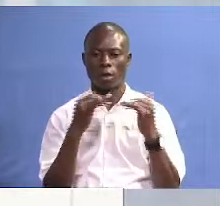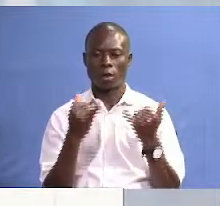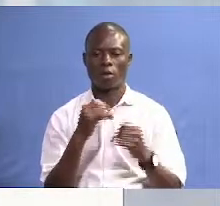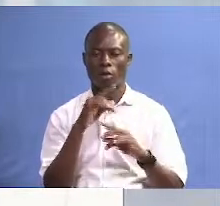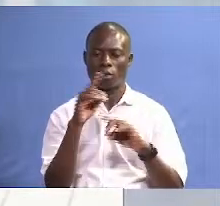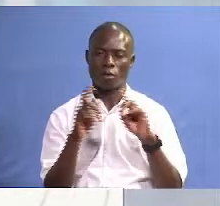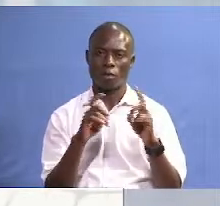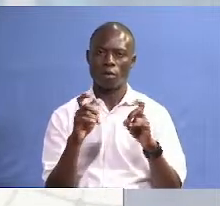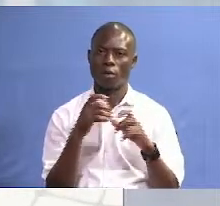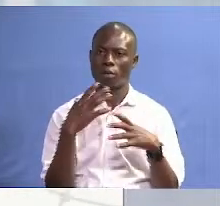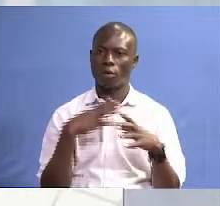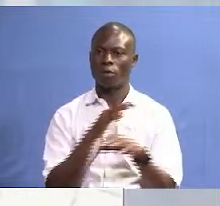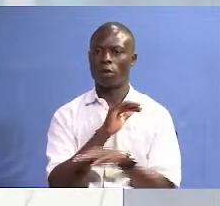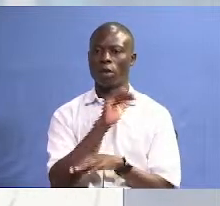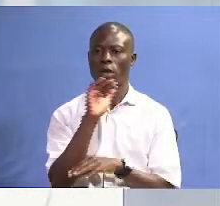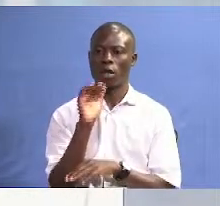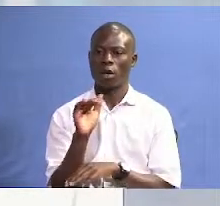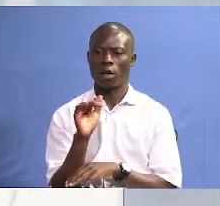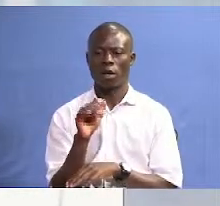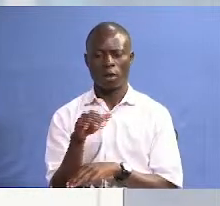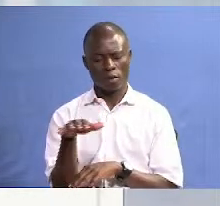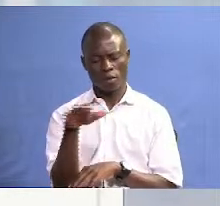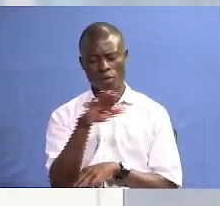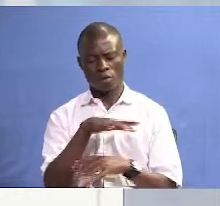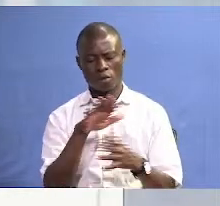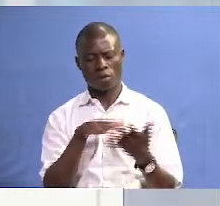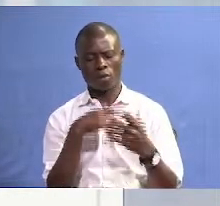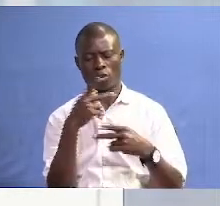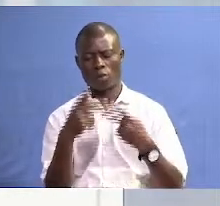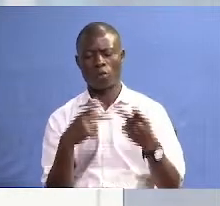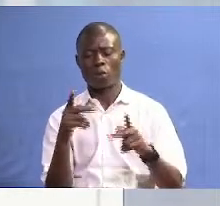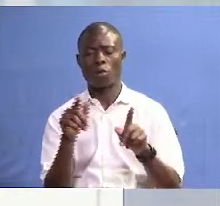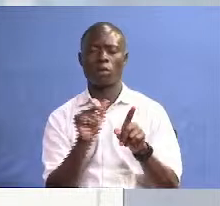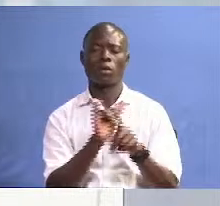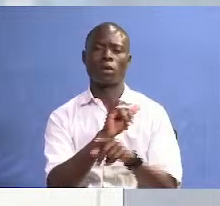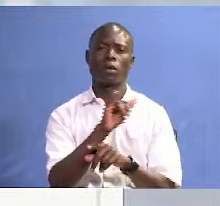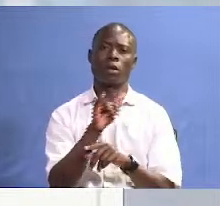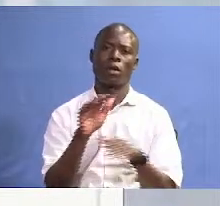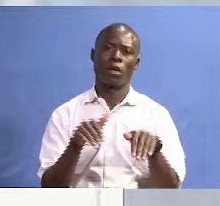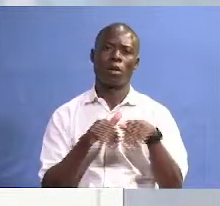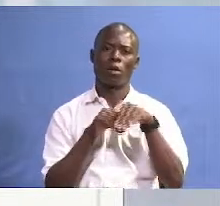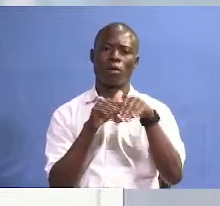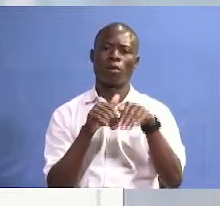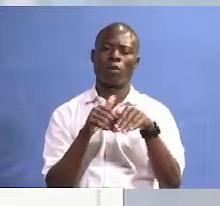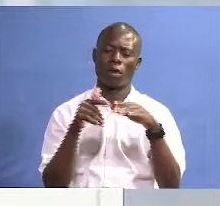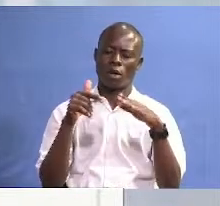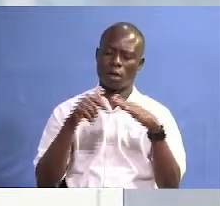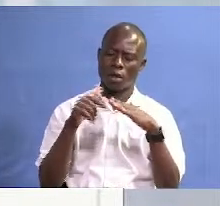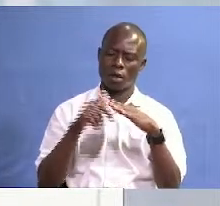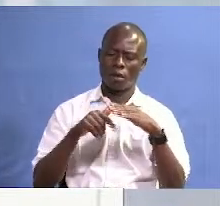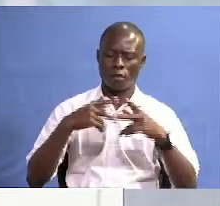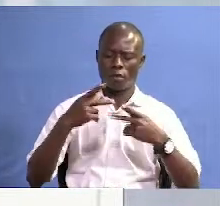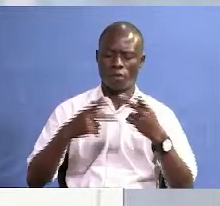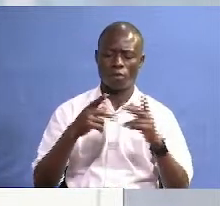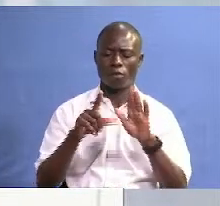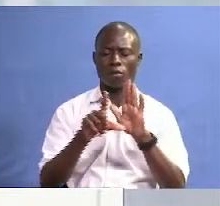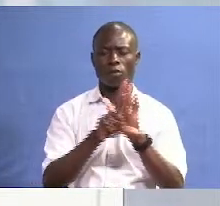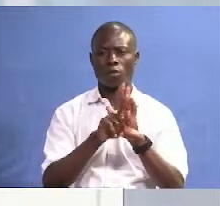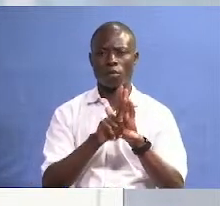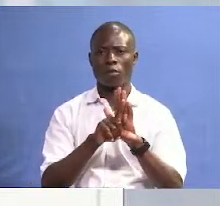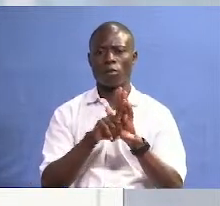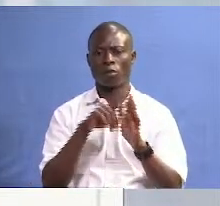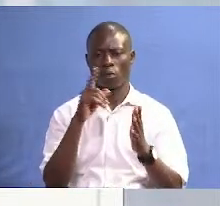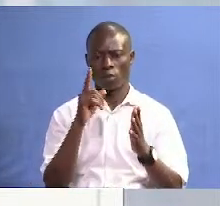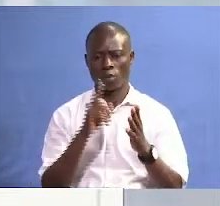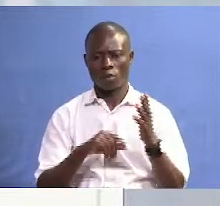many people are asking is, this particular process, did the process follow the due procedure of the law, and what are